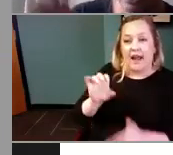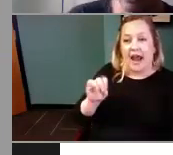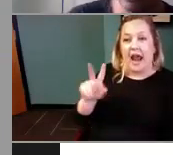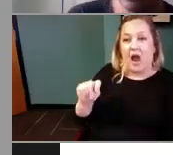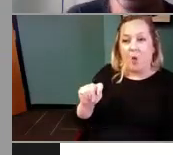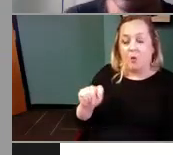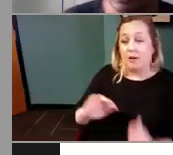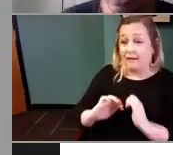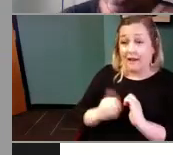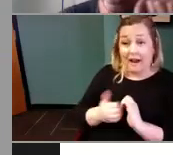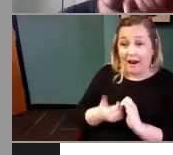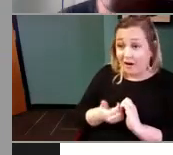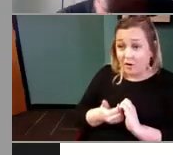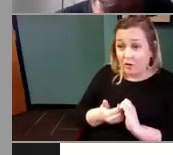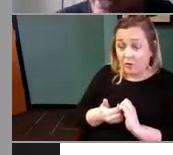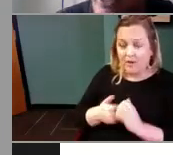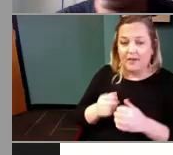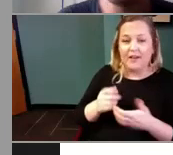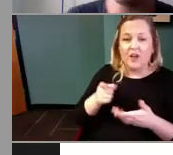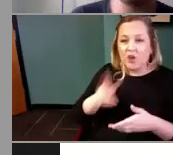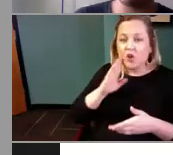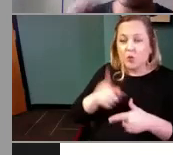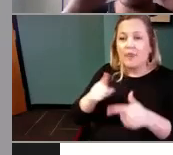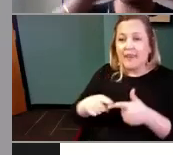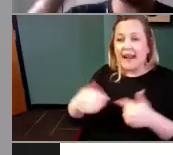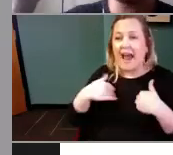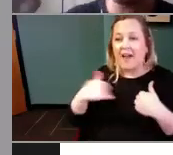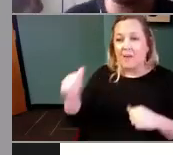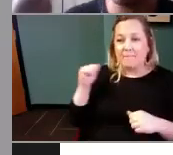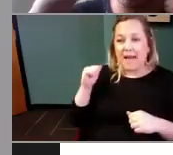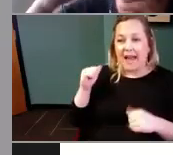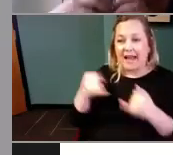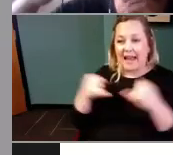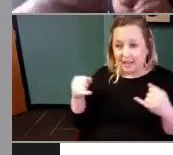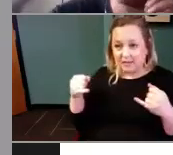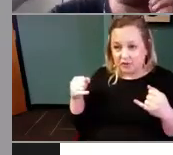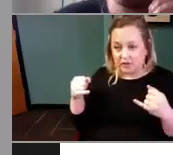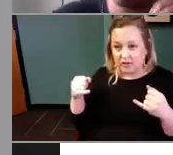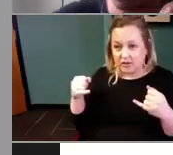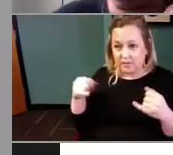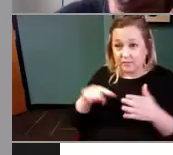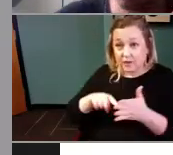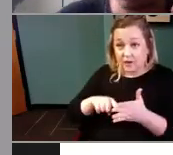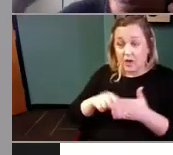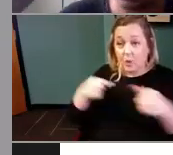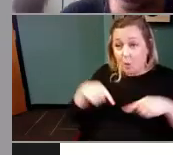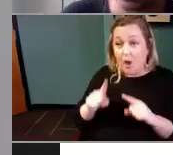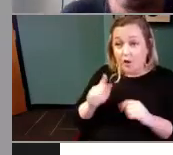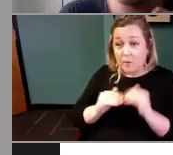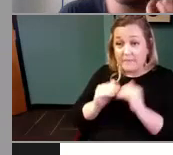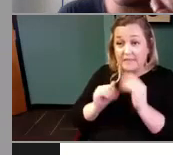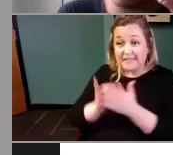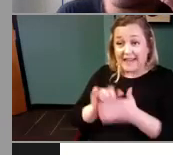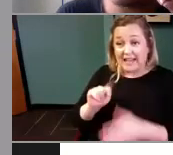that scenario, you would then have a back edge. See, once you're done with, while you're building that topological sort list,